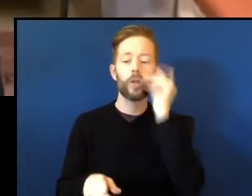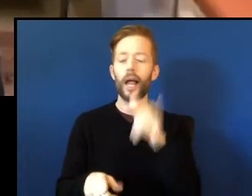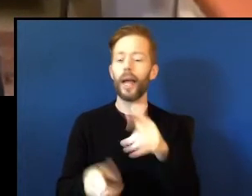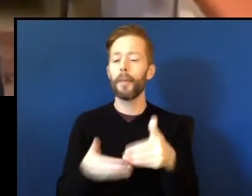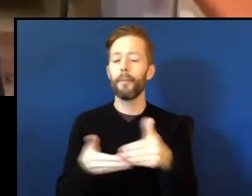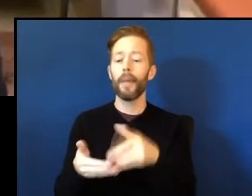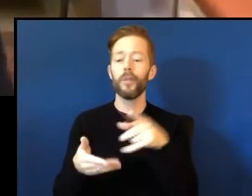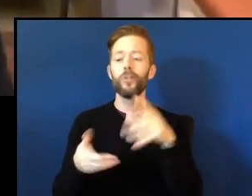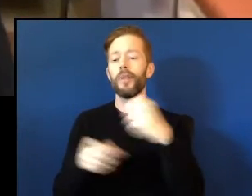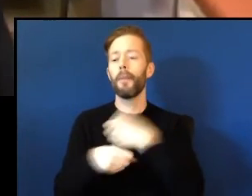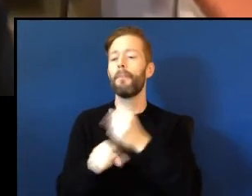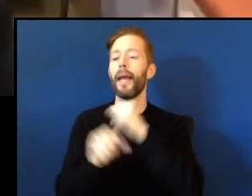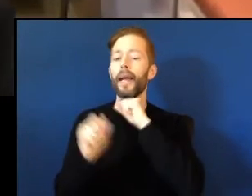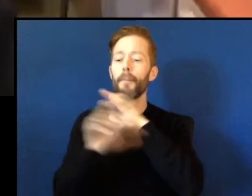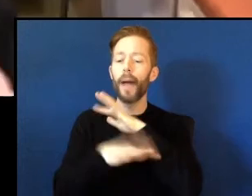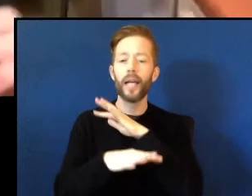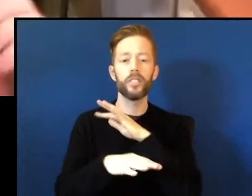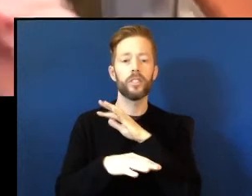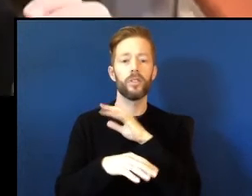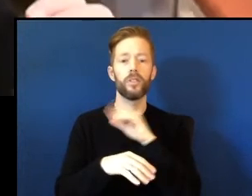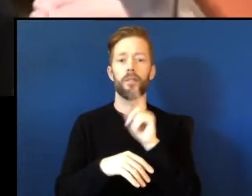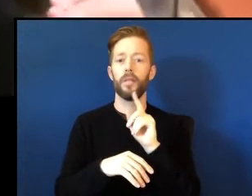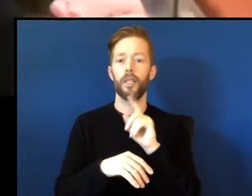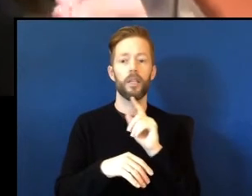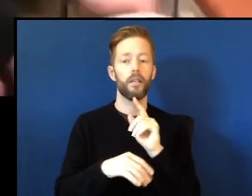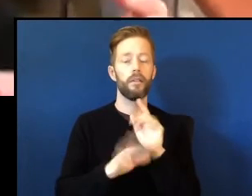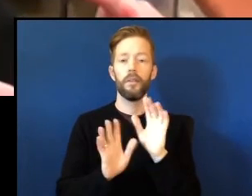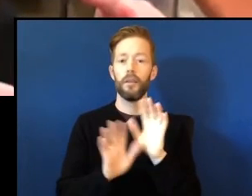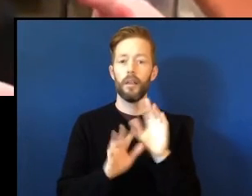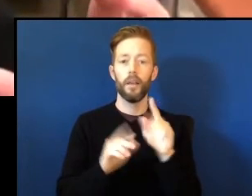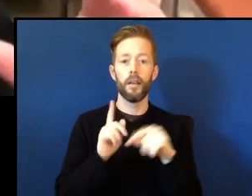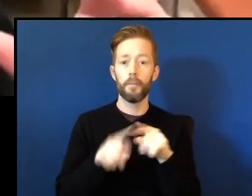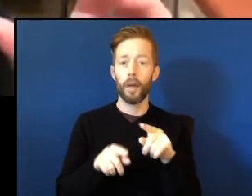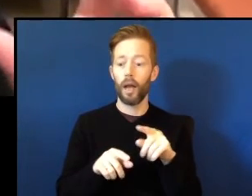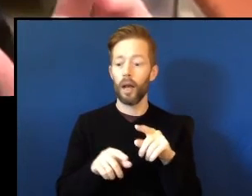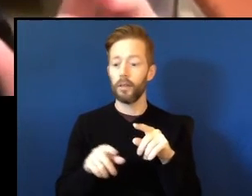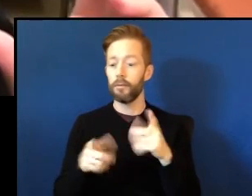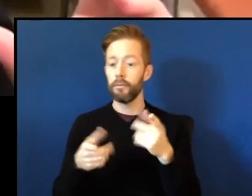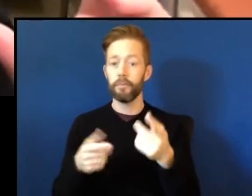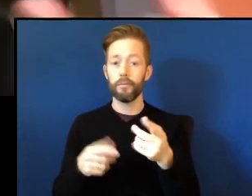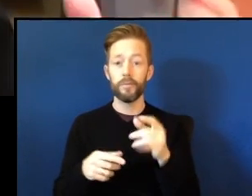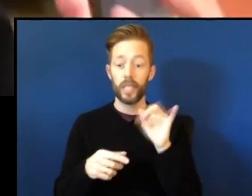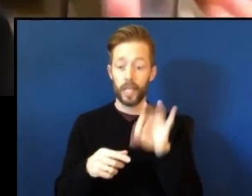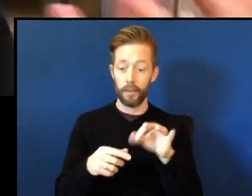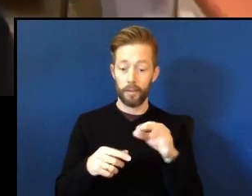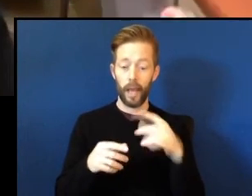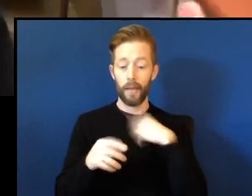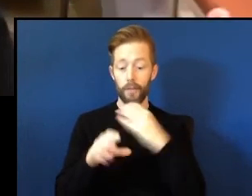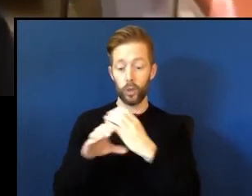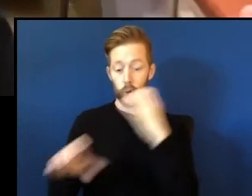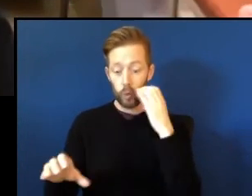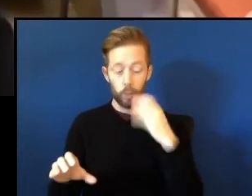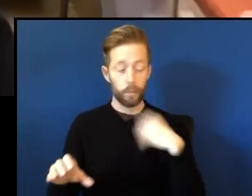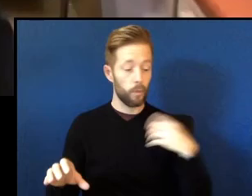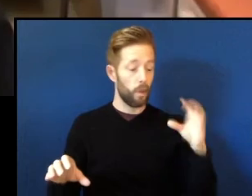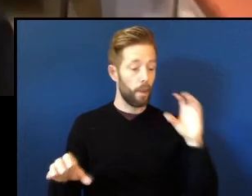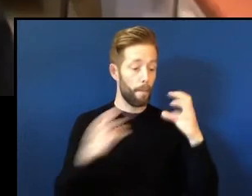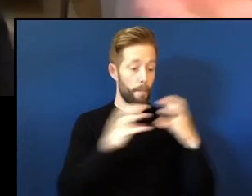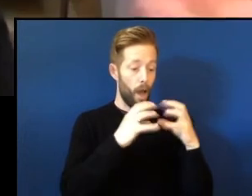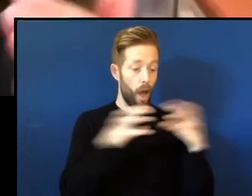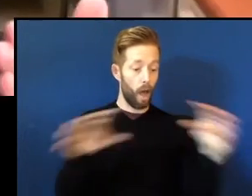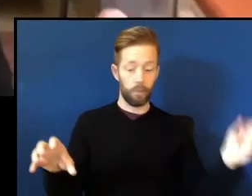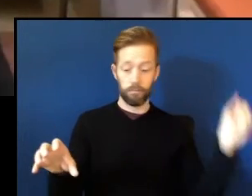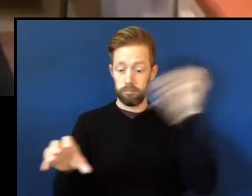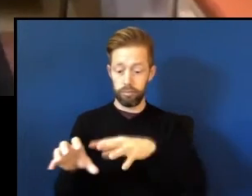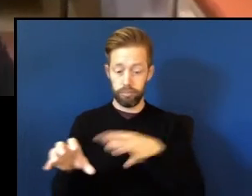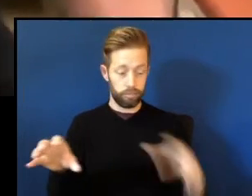do or something. Actually, when you're putting that ball in the tube, that's actually testing a theory.